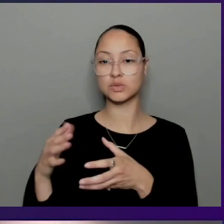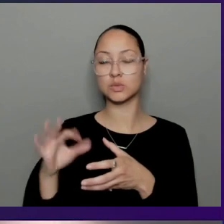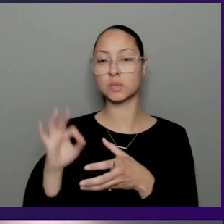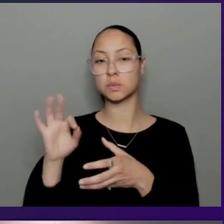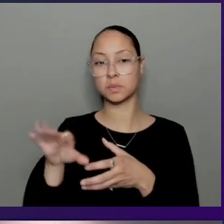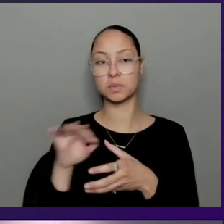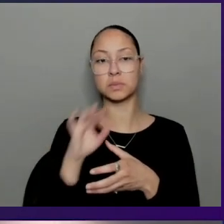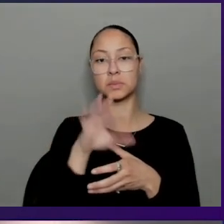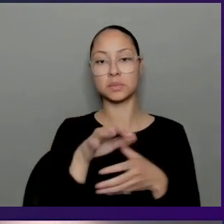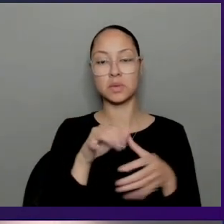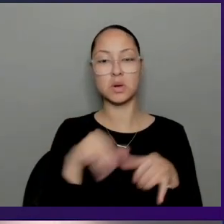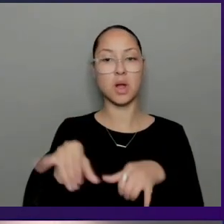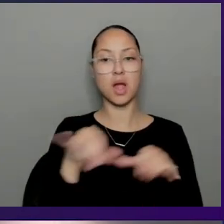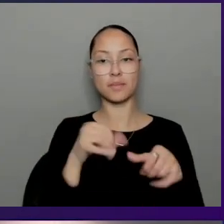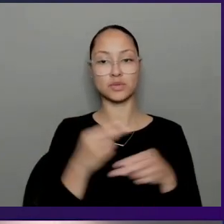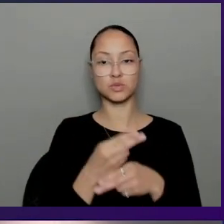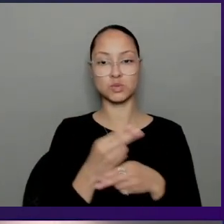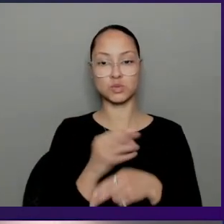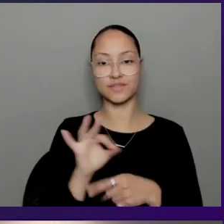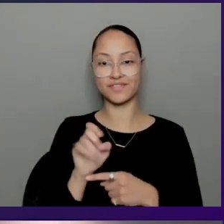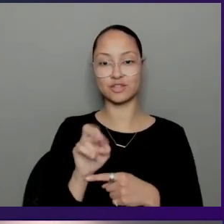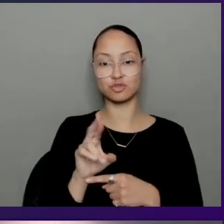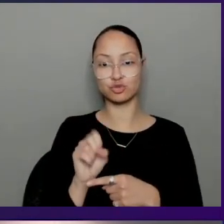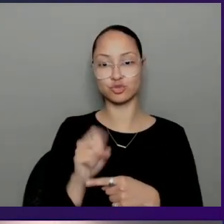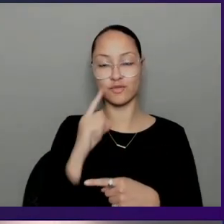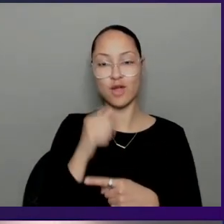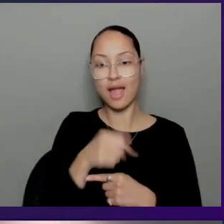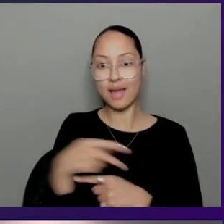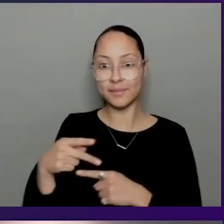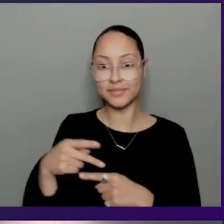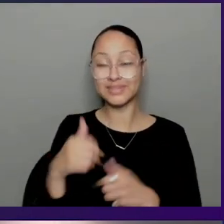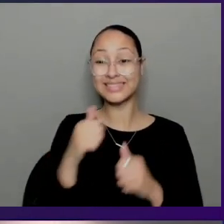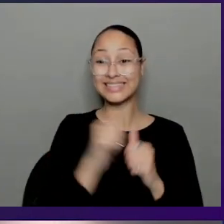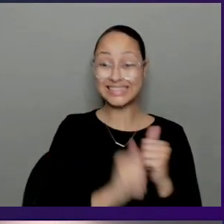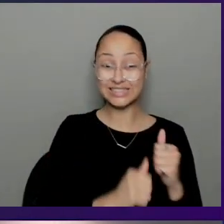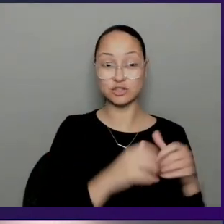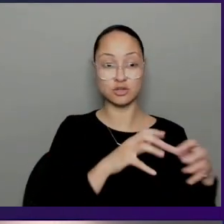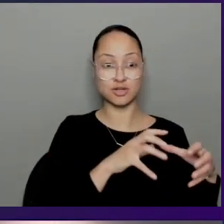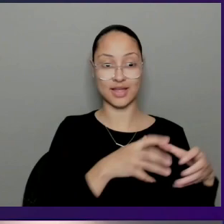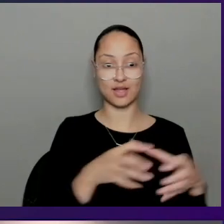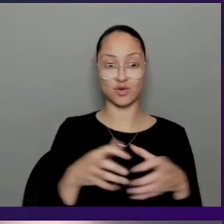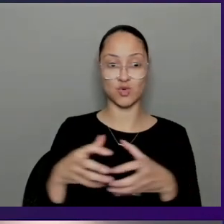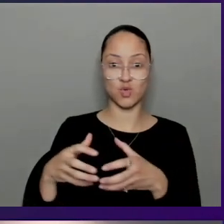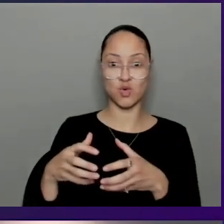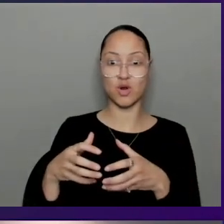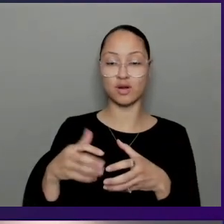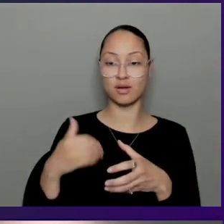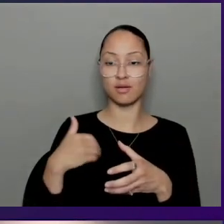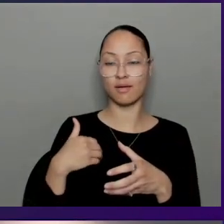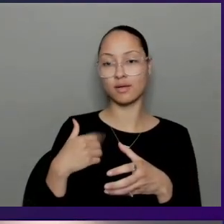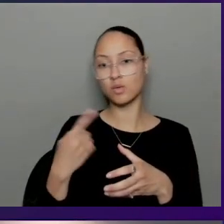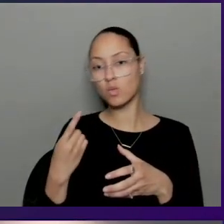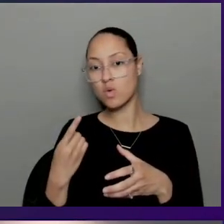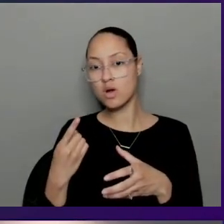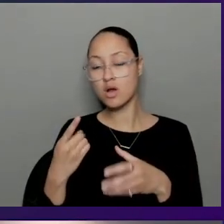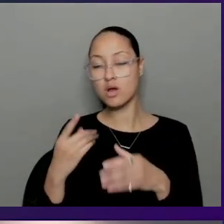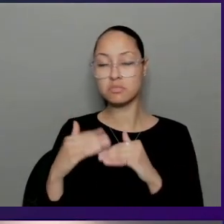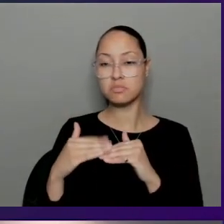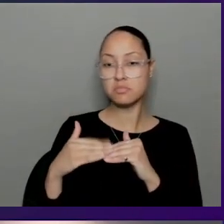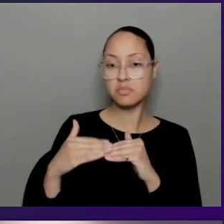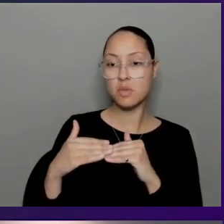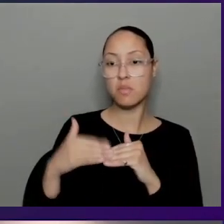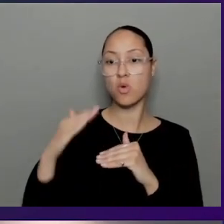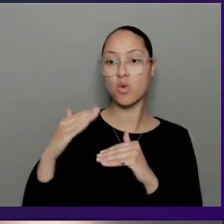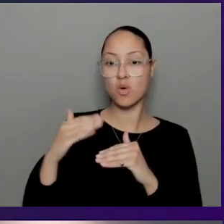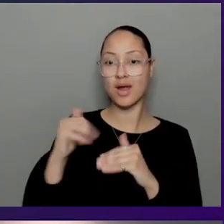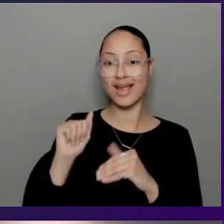features of a modern application. Every category is backed by one or more AWS services, and